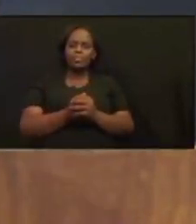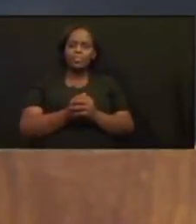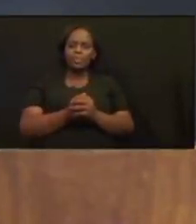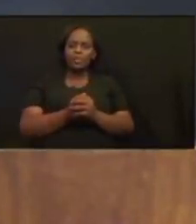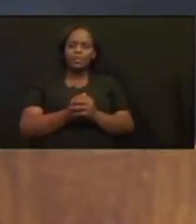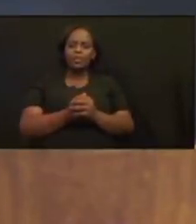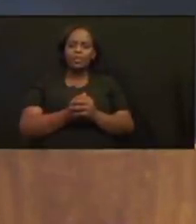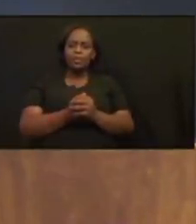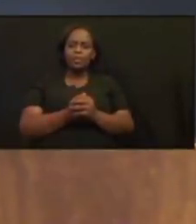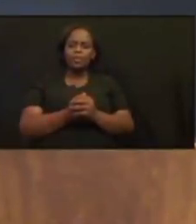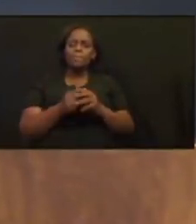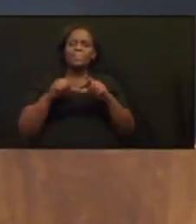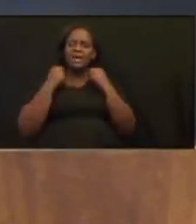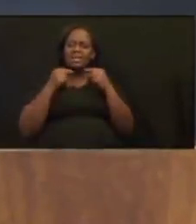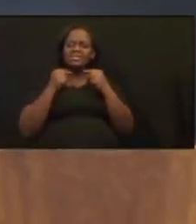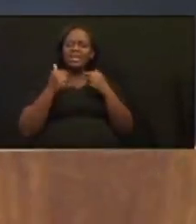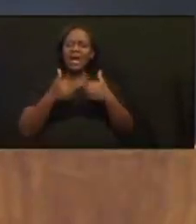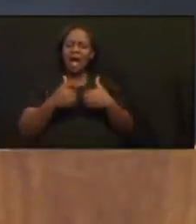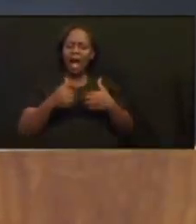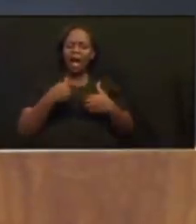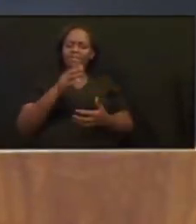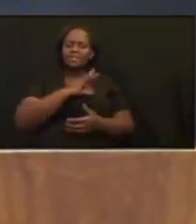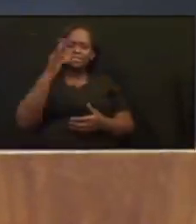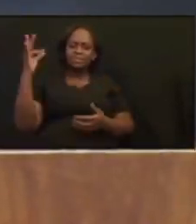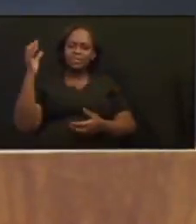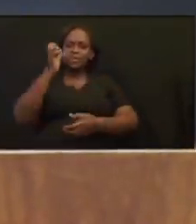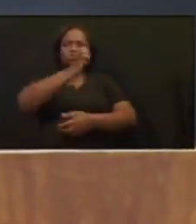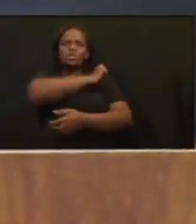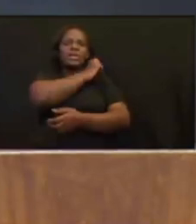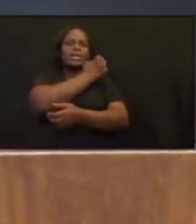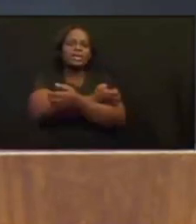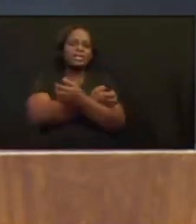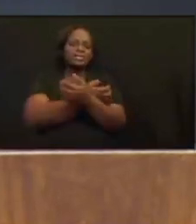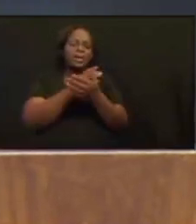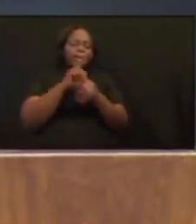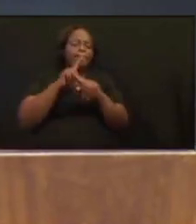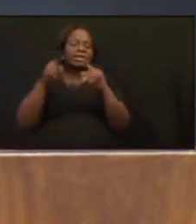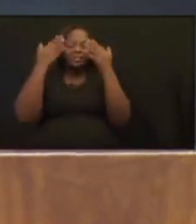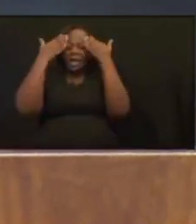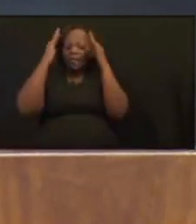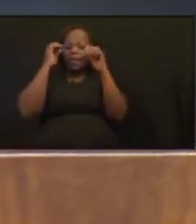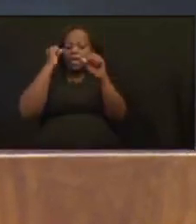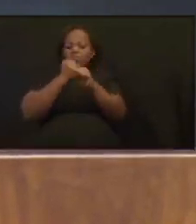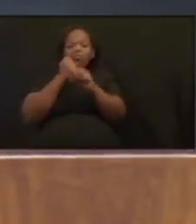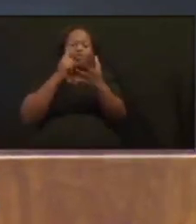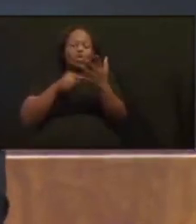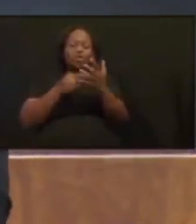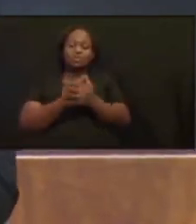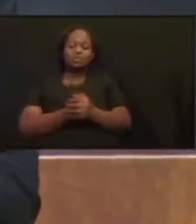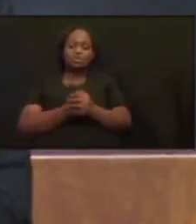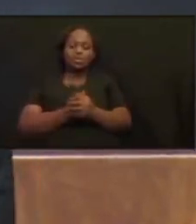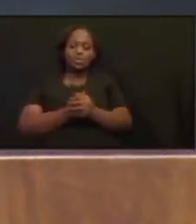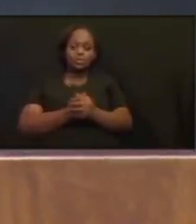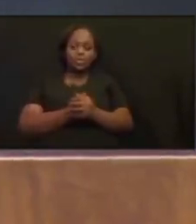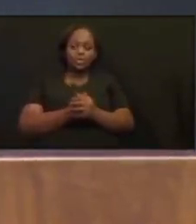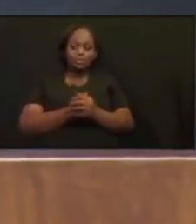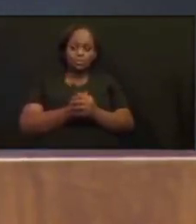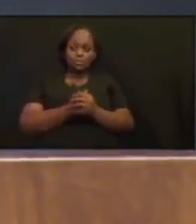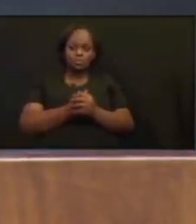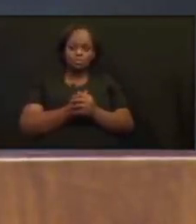so much spiritual energy, I don't know what to do with it. And we tell them, that means God is calling you. You are right, but to do